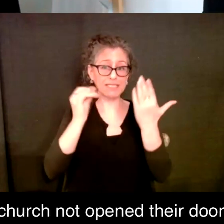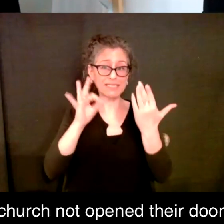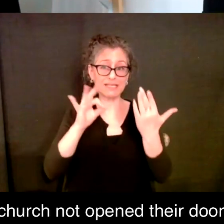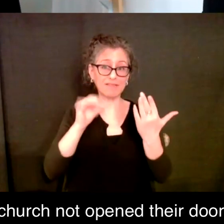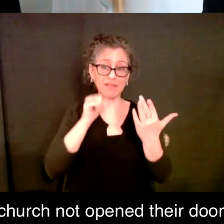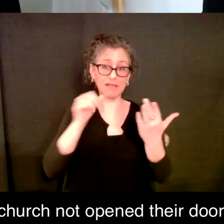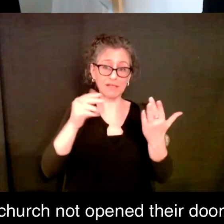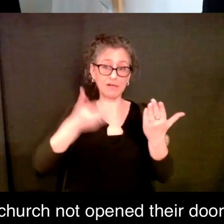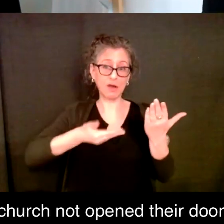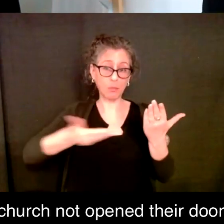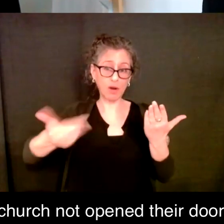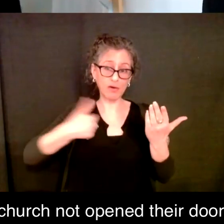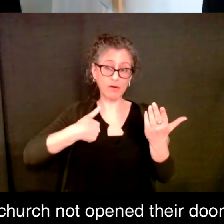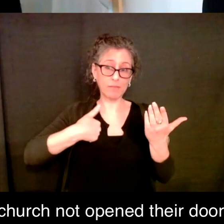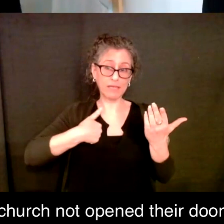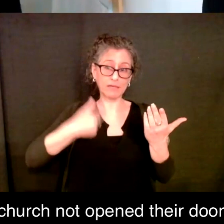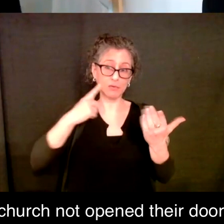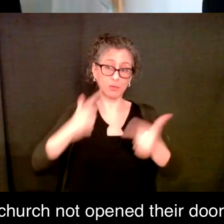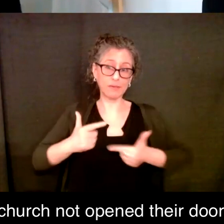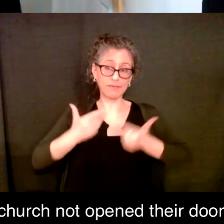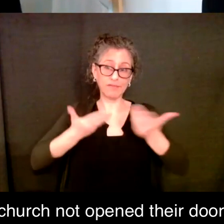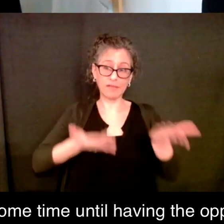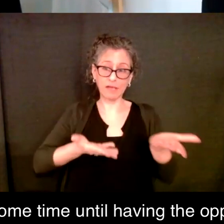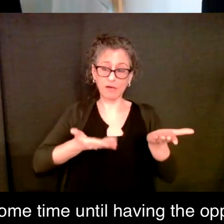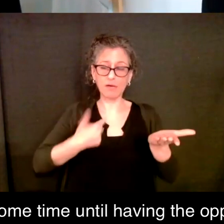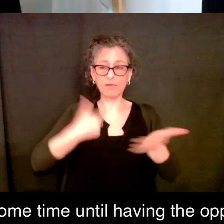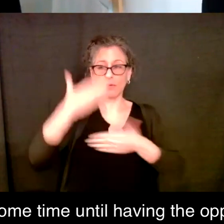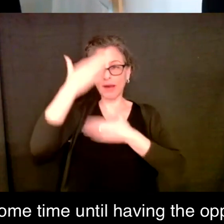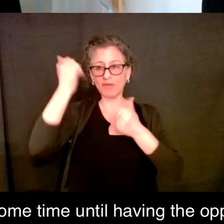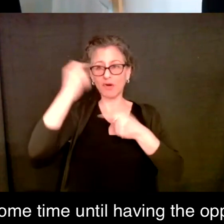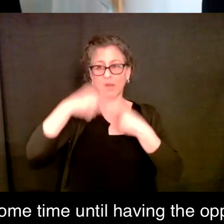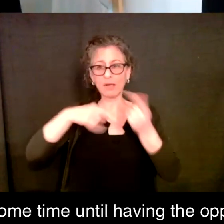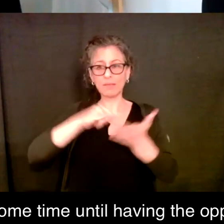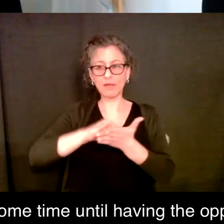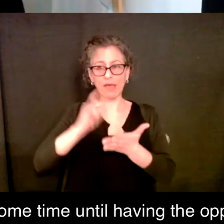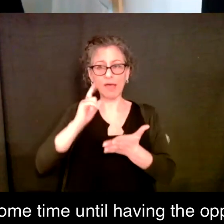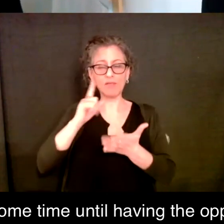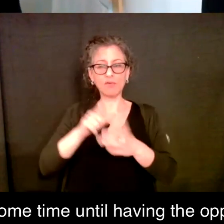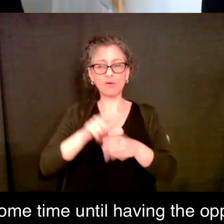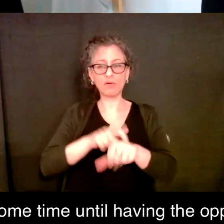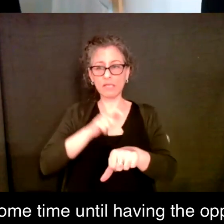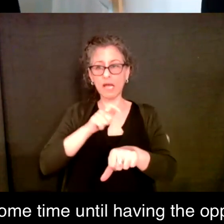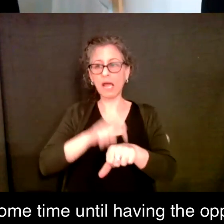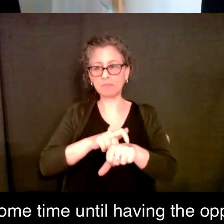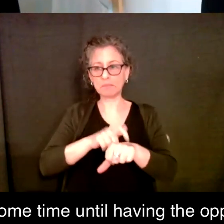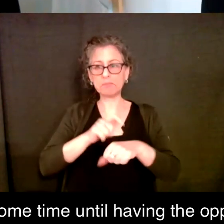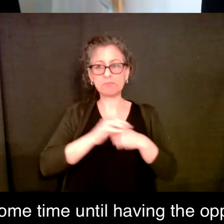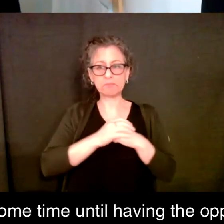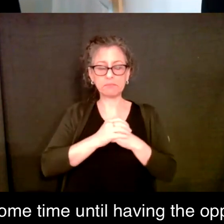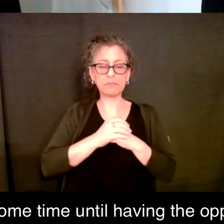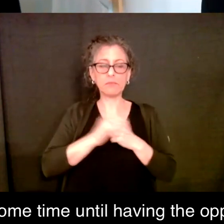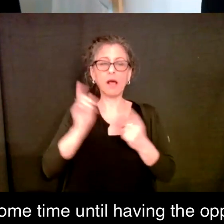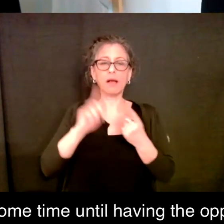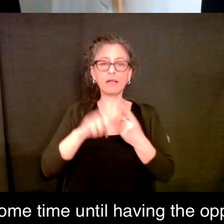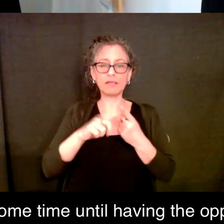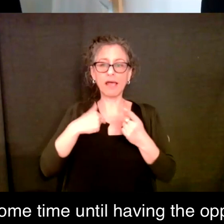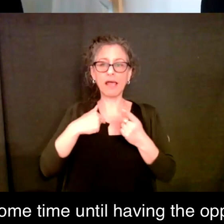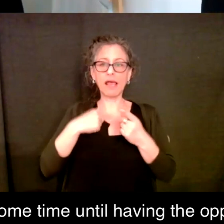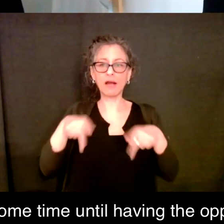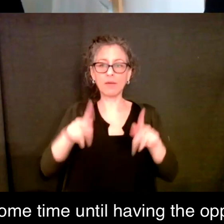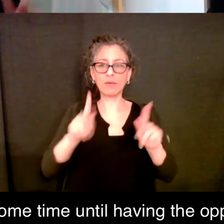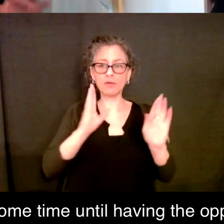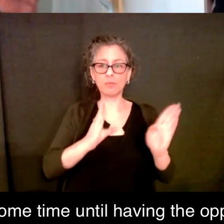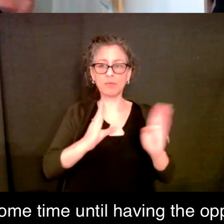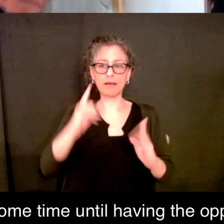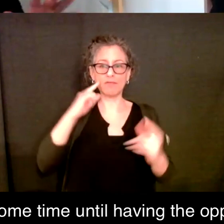me to have a place to live. And I had forgotten about that for some time until having the opportunity to prepare for this.